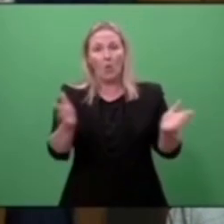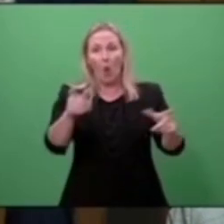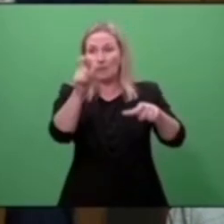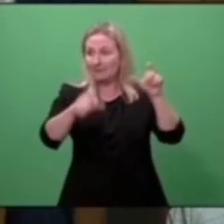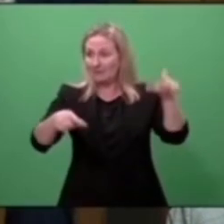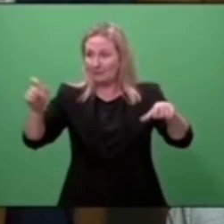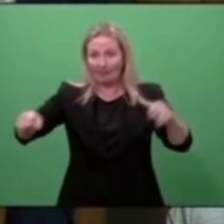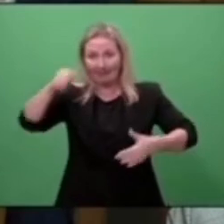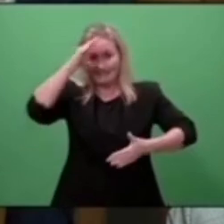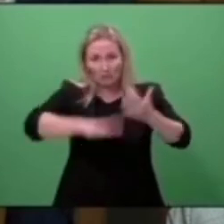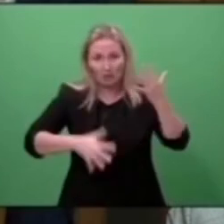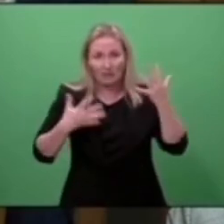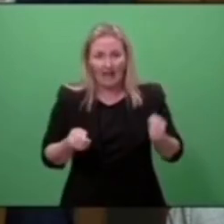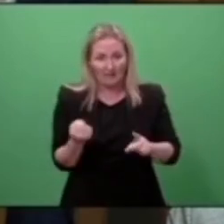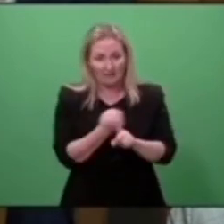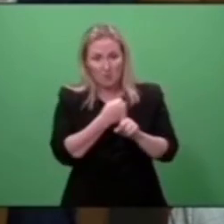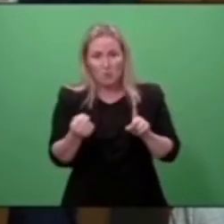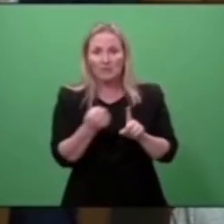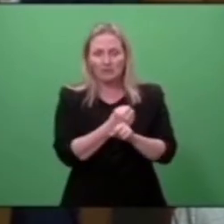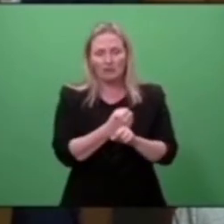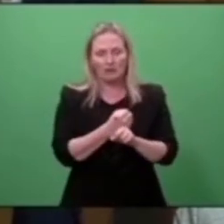we must take action.